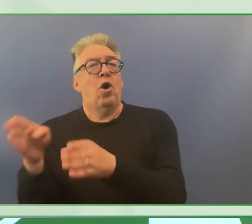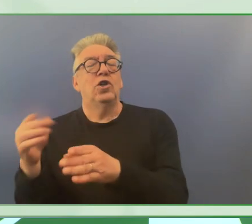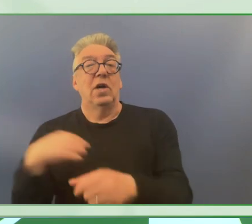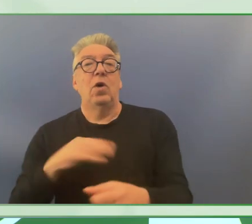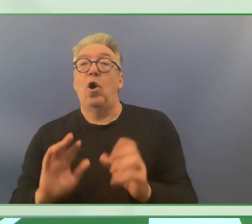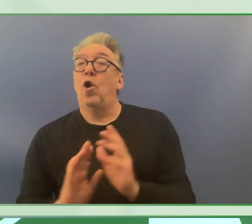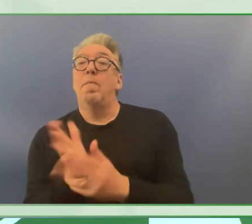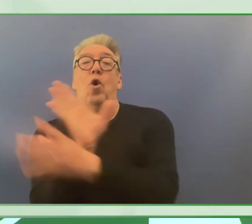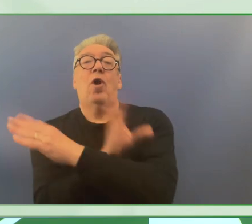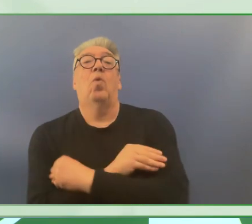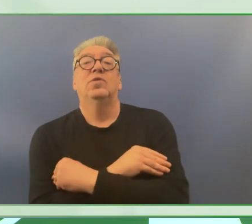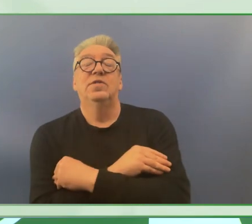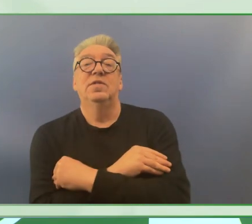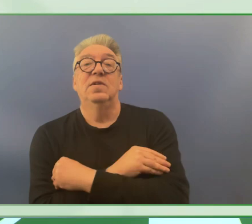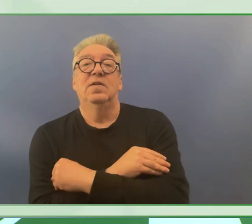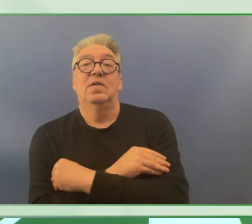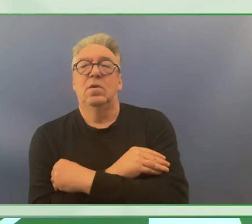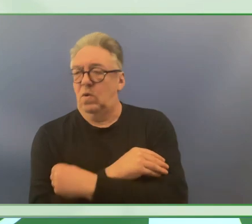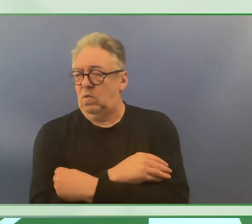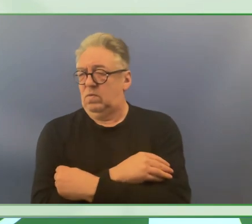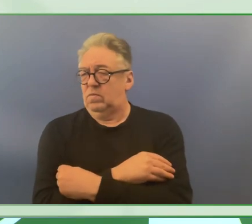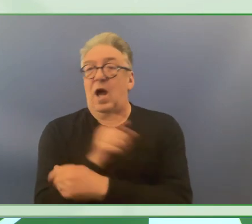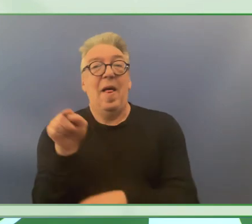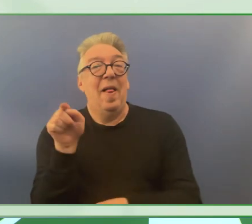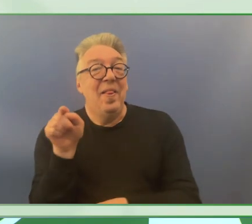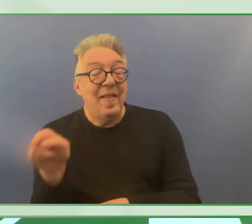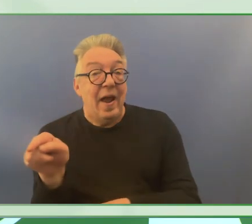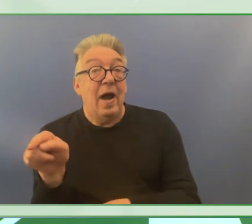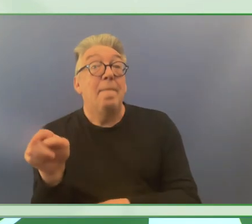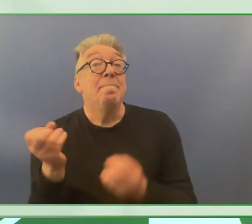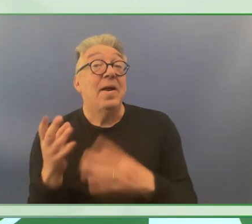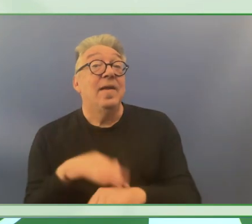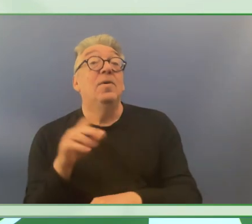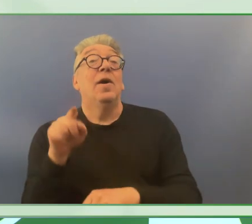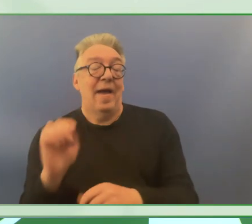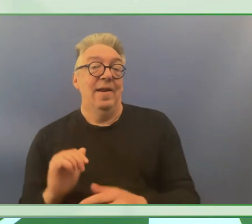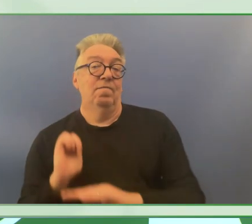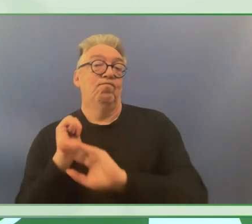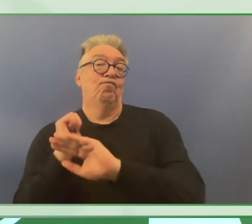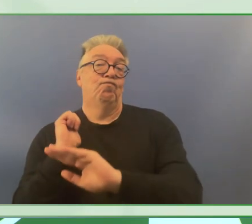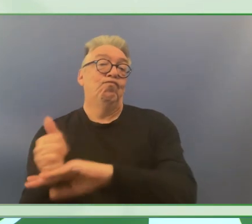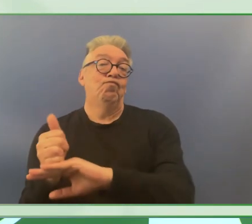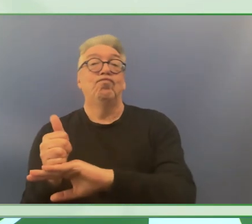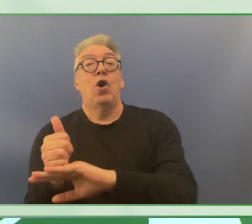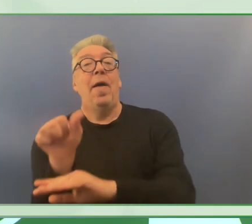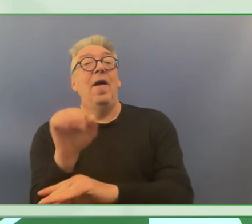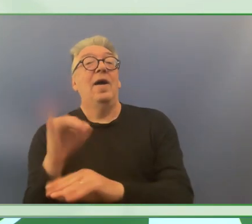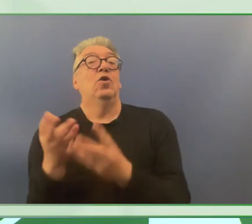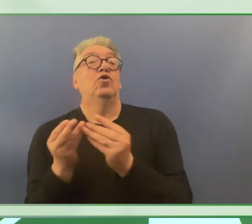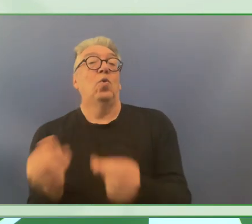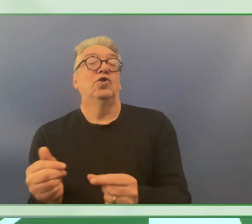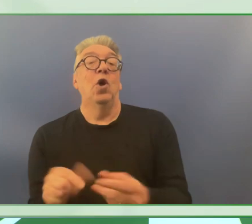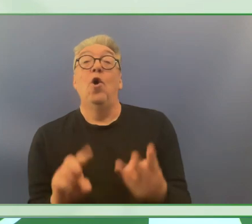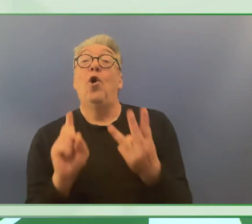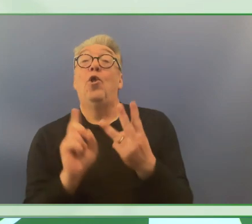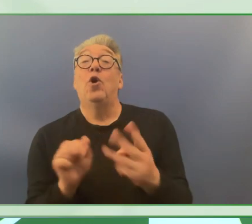often areas where you can create high-impact AI solutions. Okay, let's move on to the 3rd step. It's inventory your